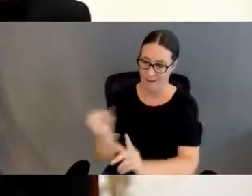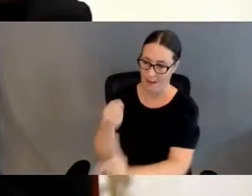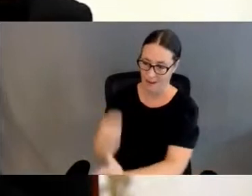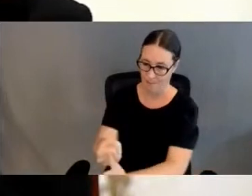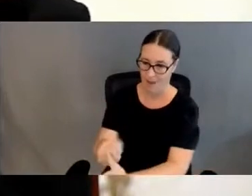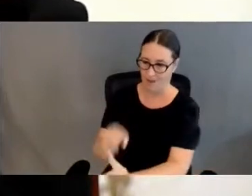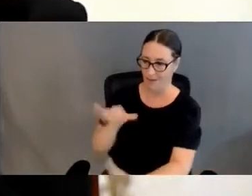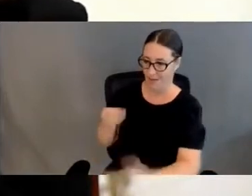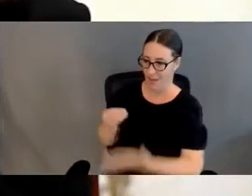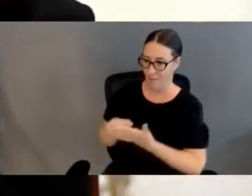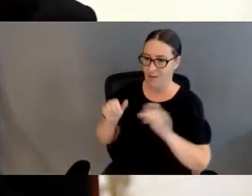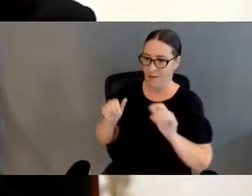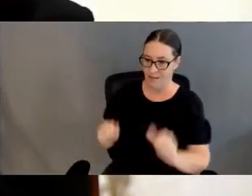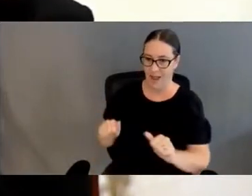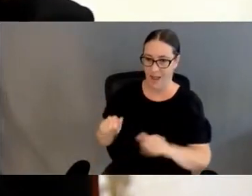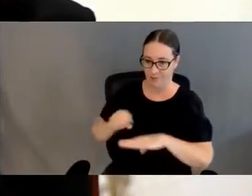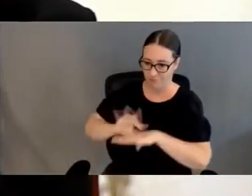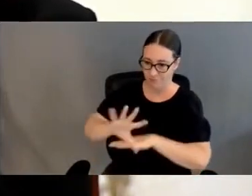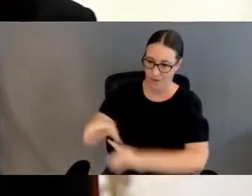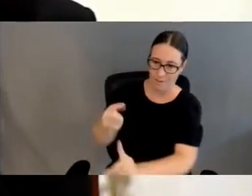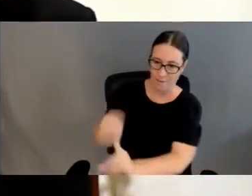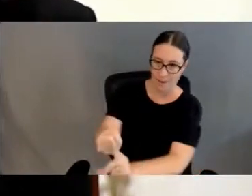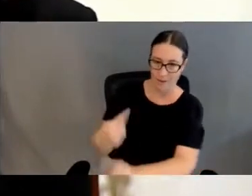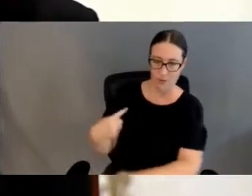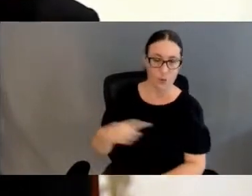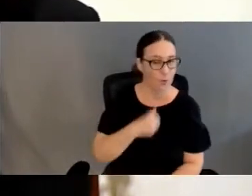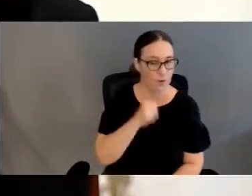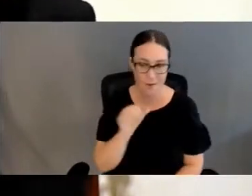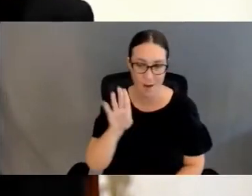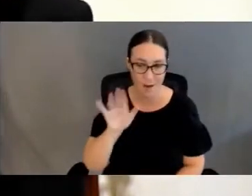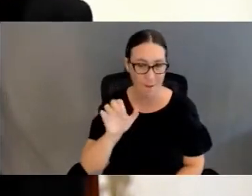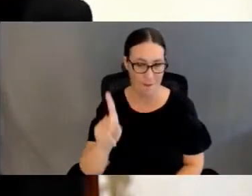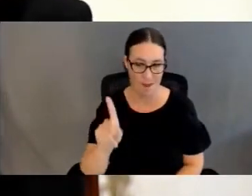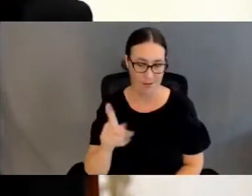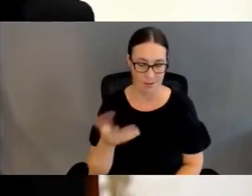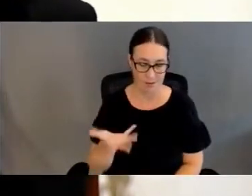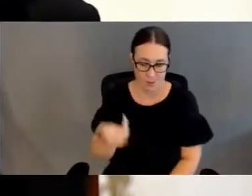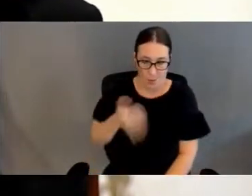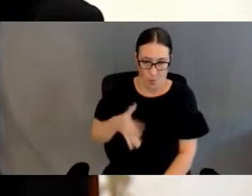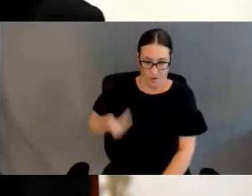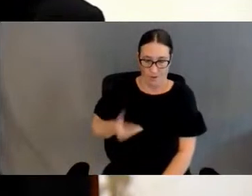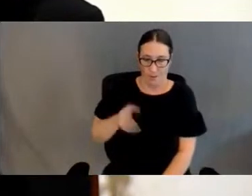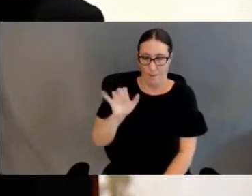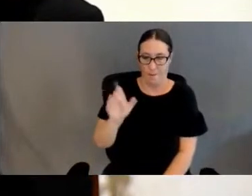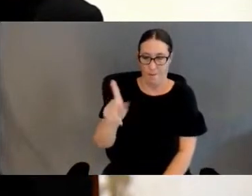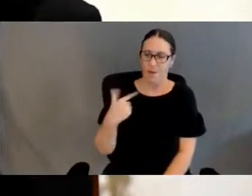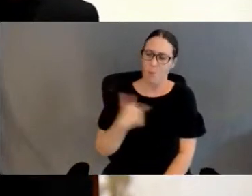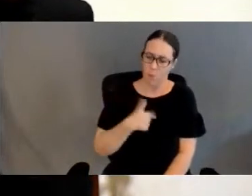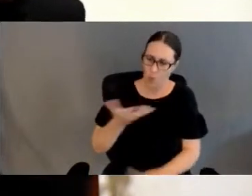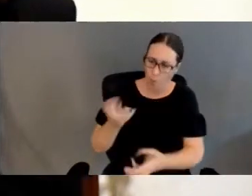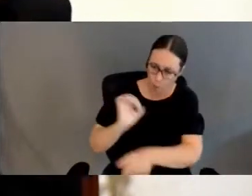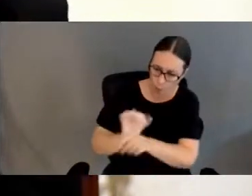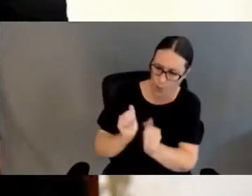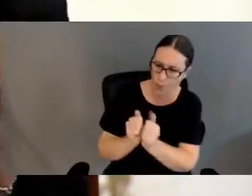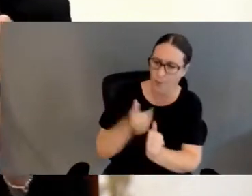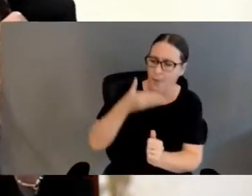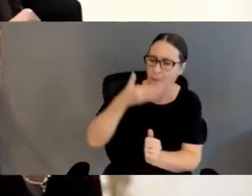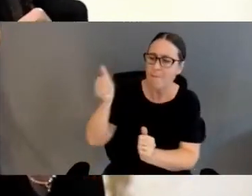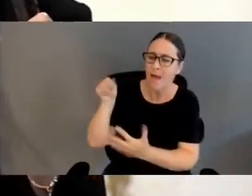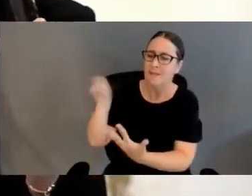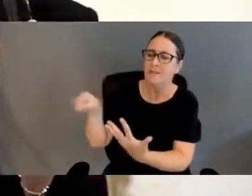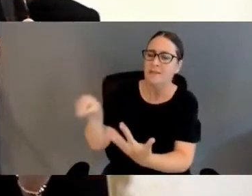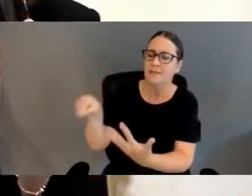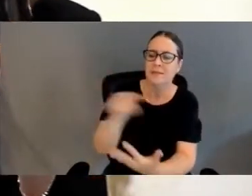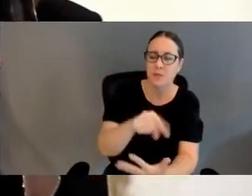that capital. We're not a bank. We have no intention of being a bank, but we want to work with the best there is in order to use our capital to reach into